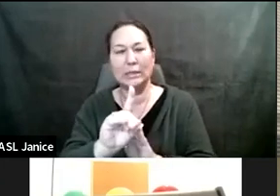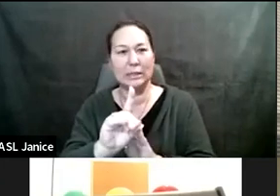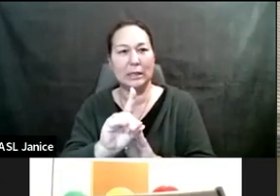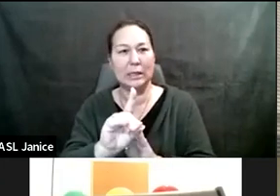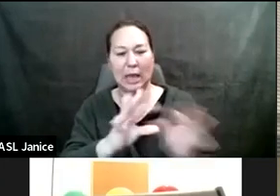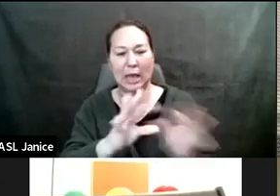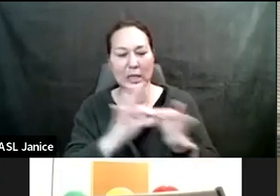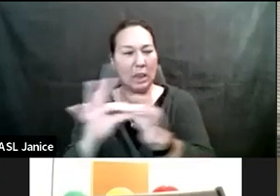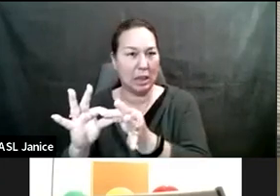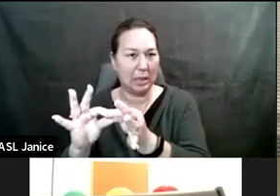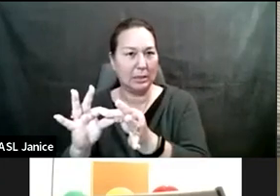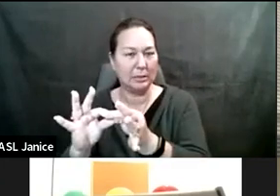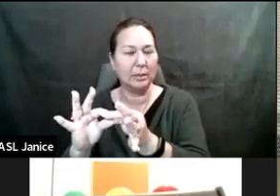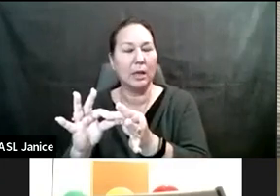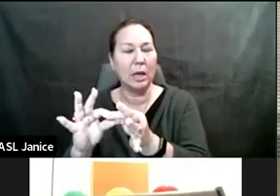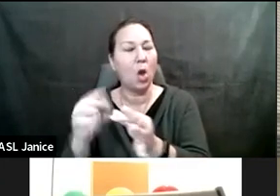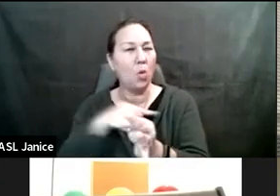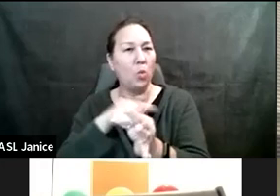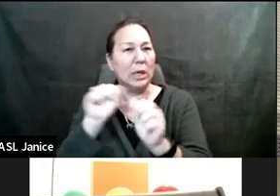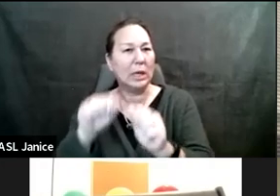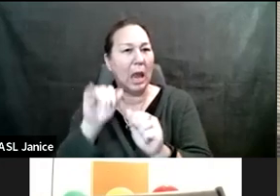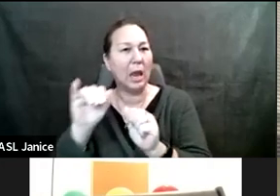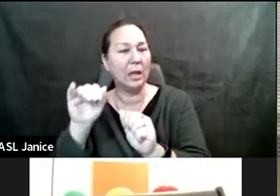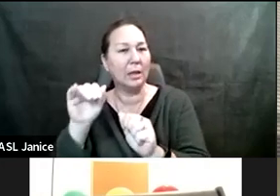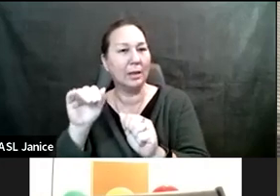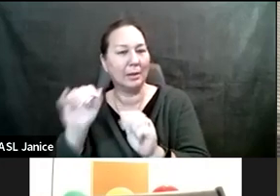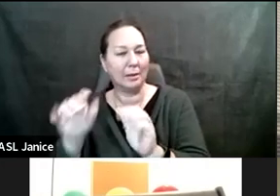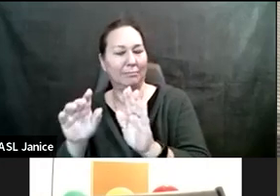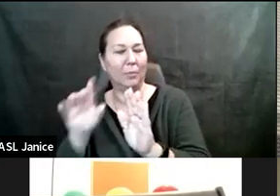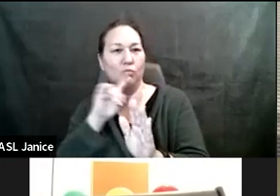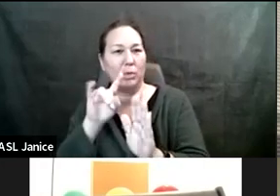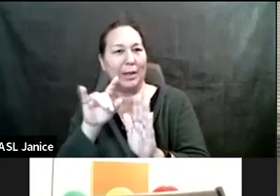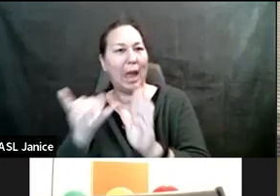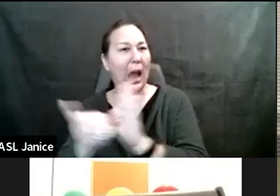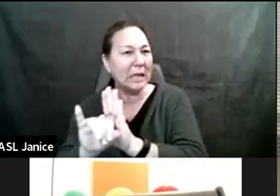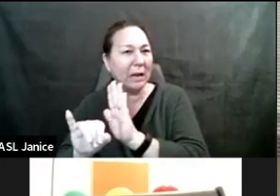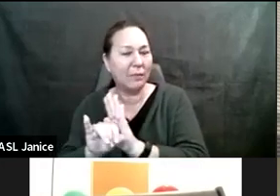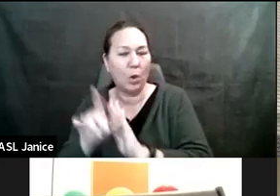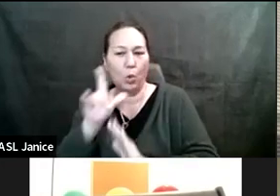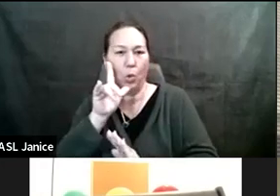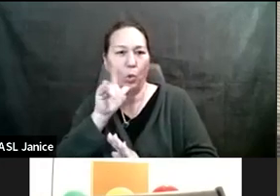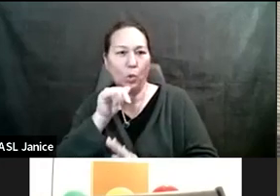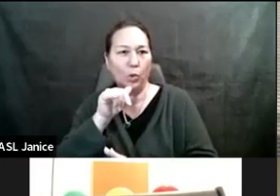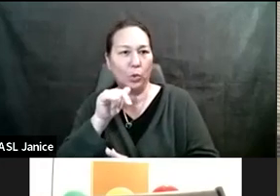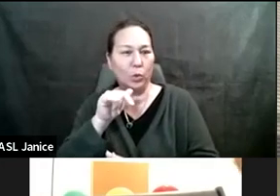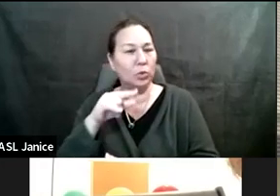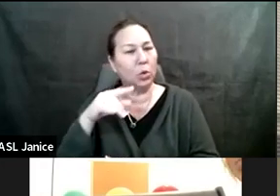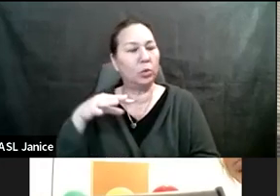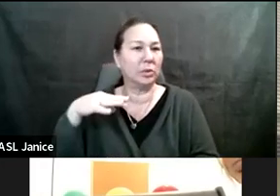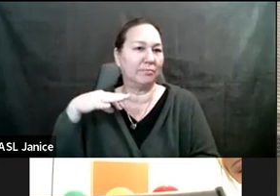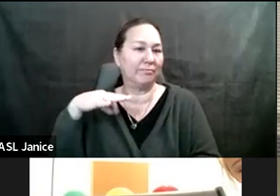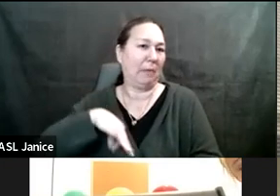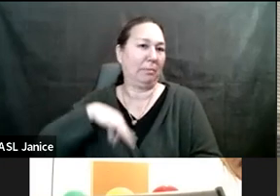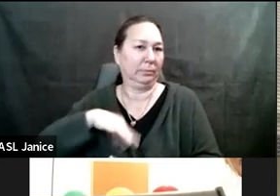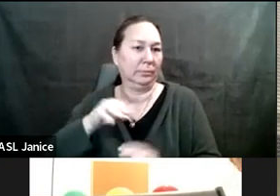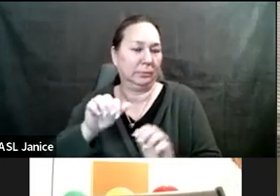we will be able to identify what students are eligible and superintendent Skipper if I could just add as a parent who uses this